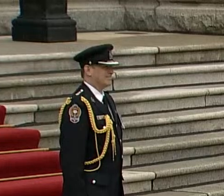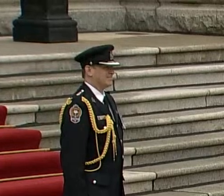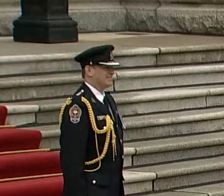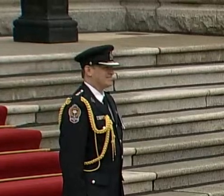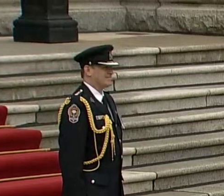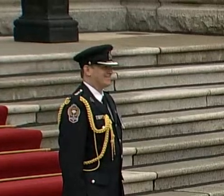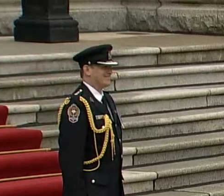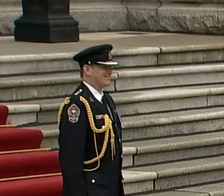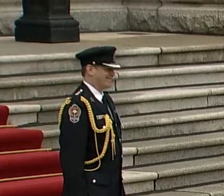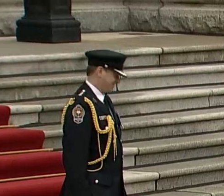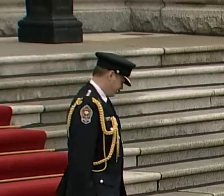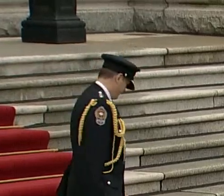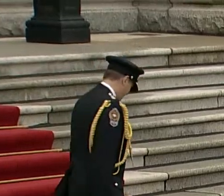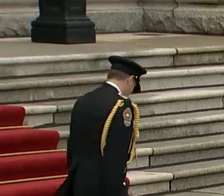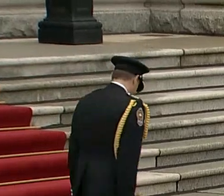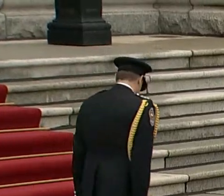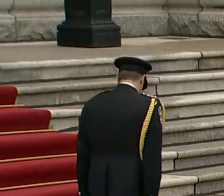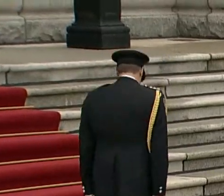You brought some things. I did. Great.